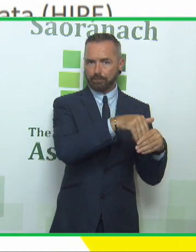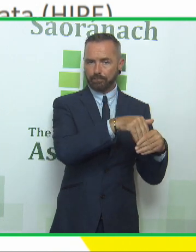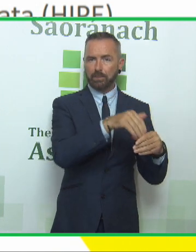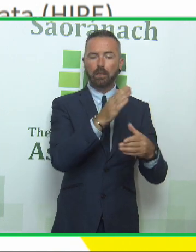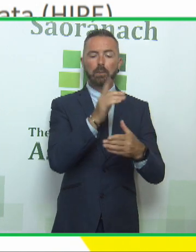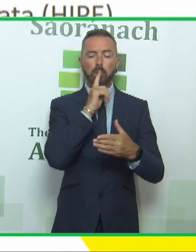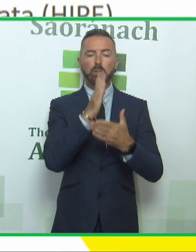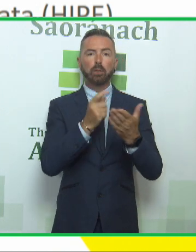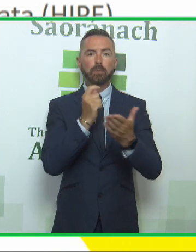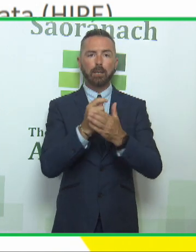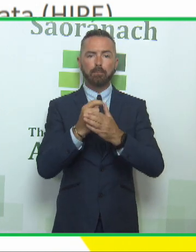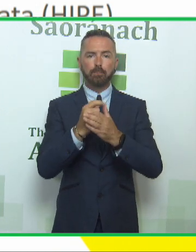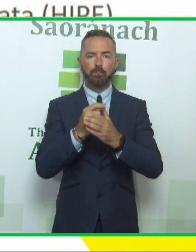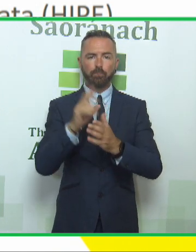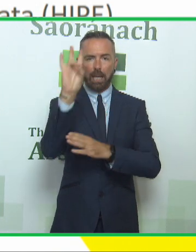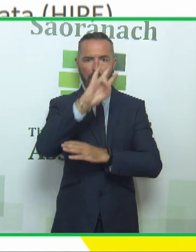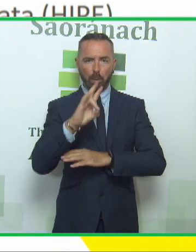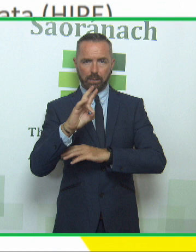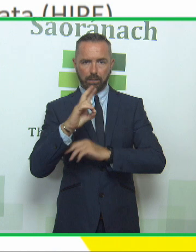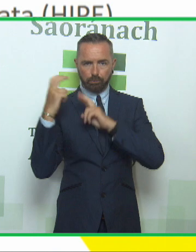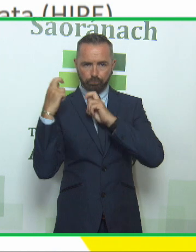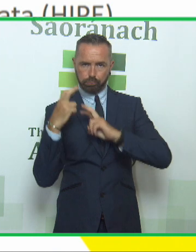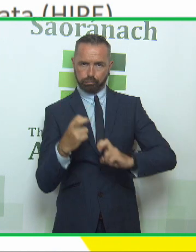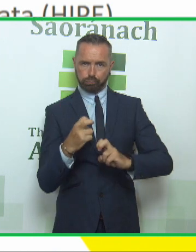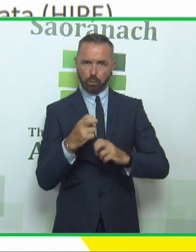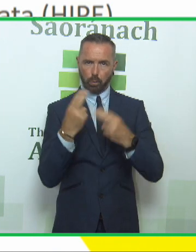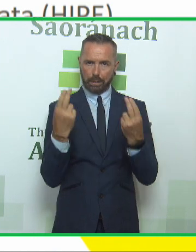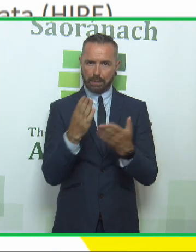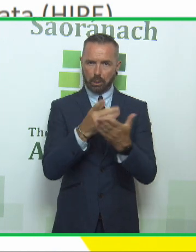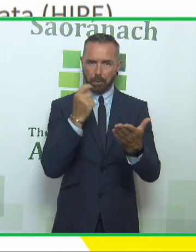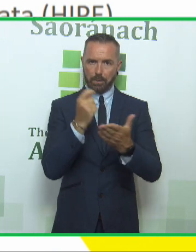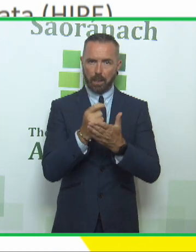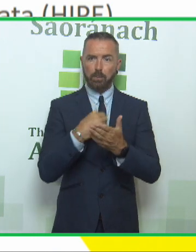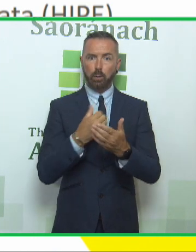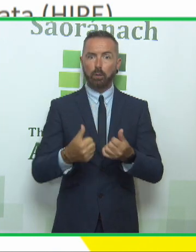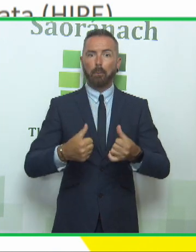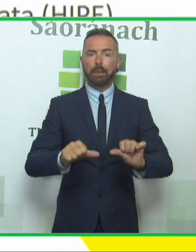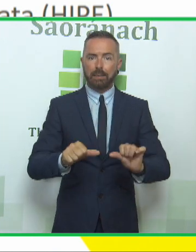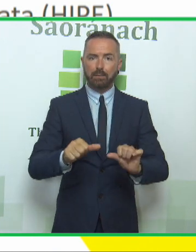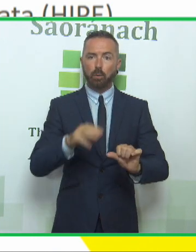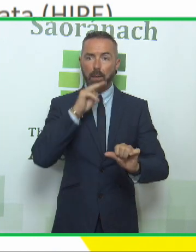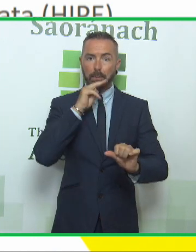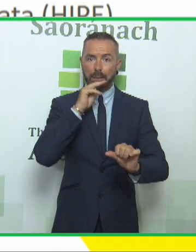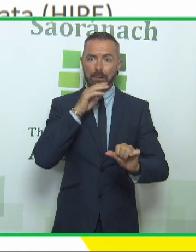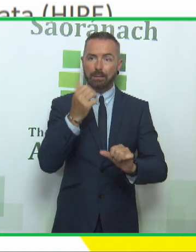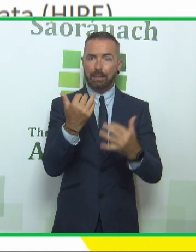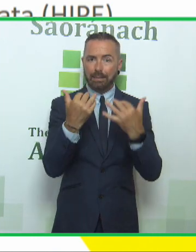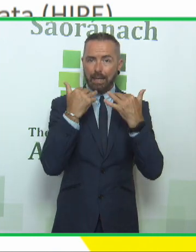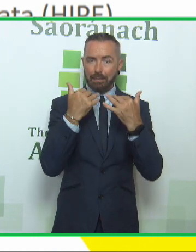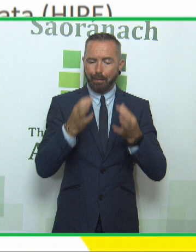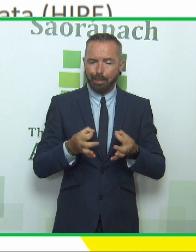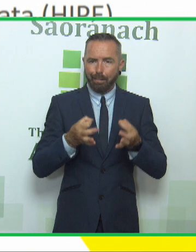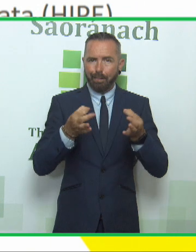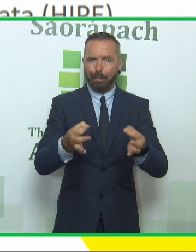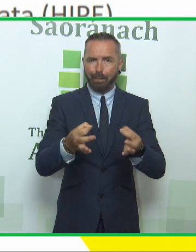do take quite a while to be completed, and therefore our data always has a lag, and therefore that is why I'm